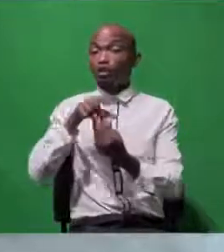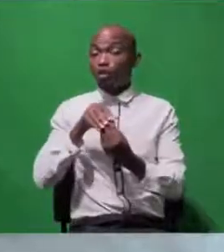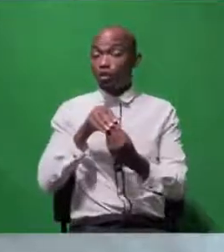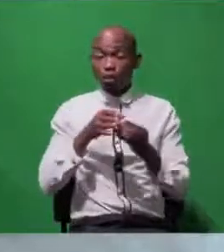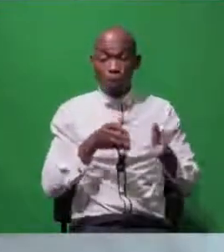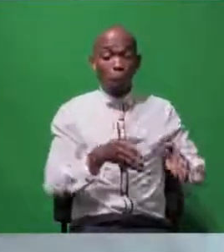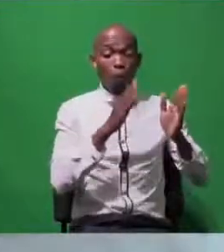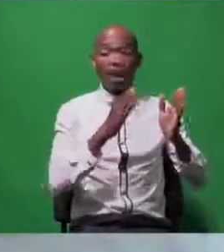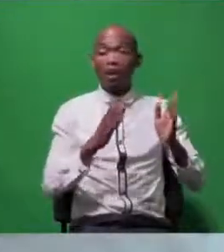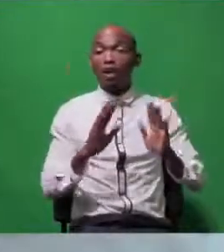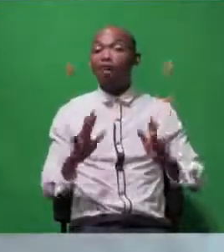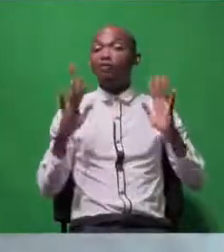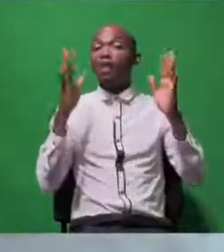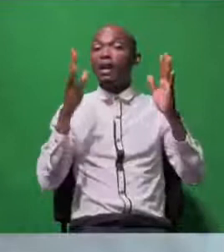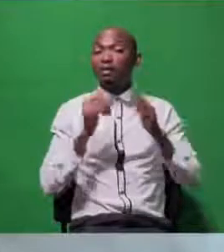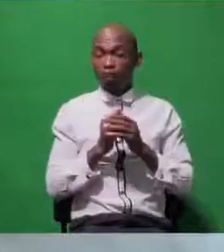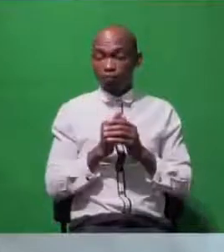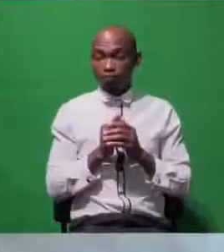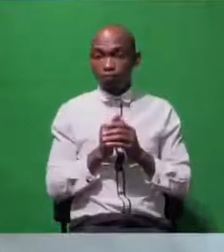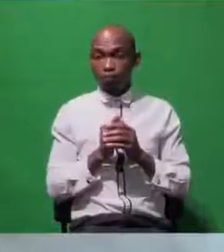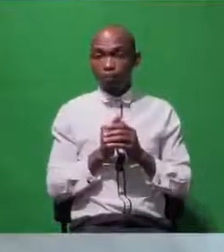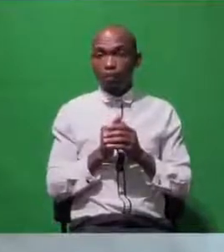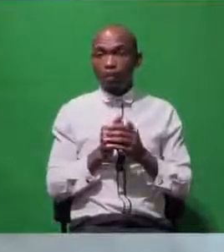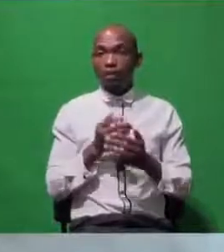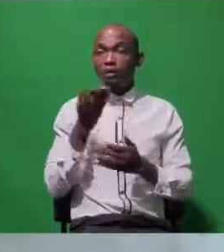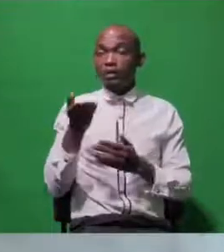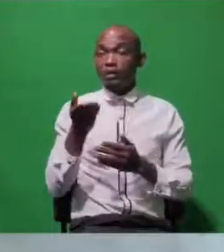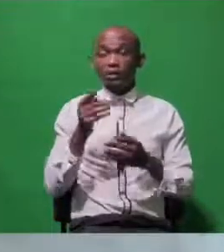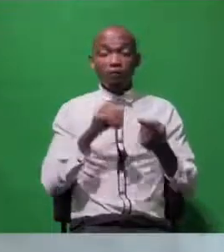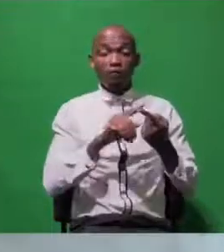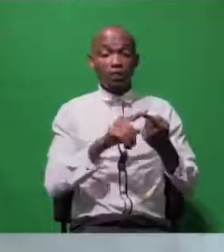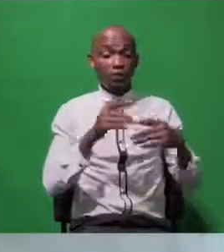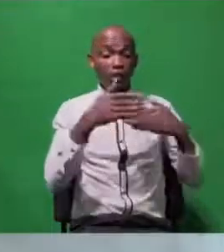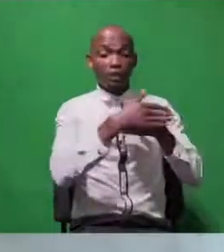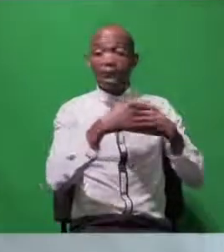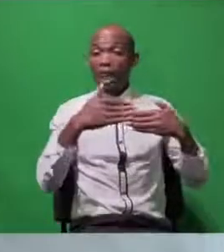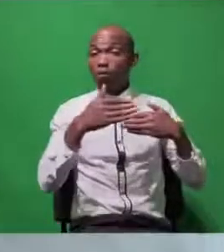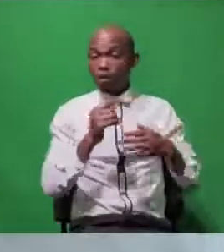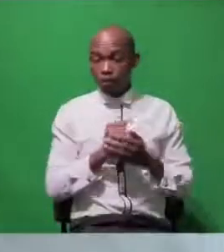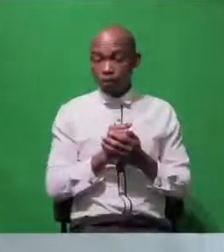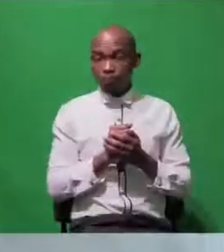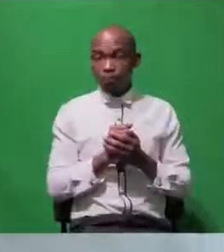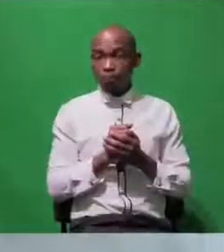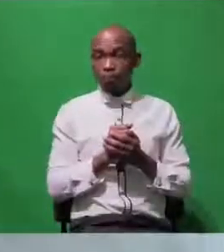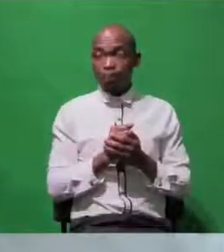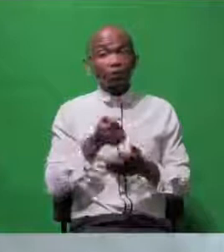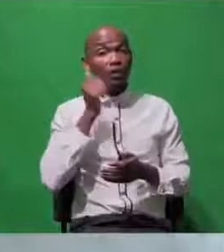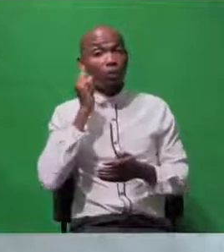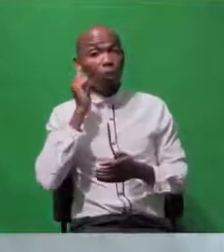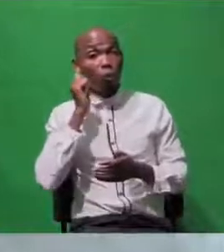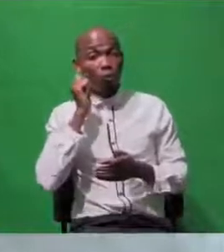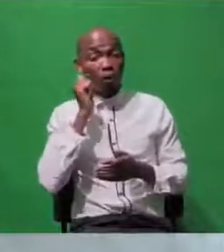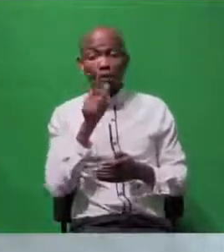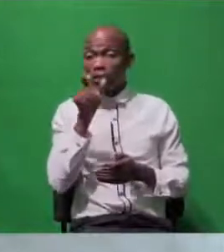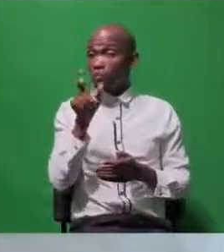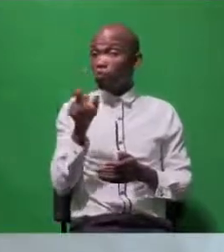the aspects of culture is language. So the whites